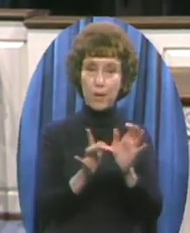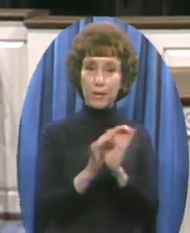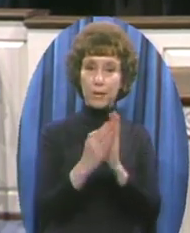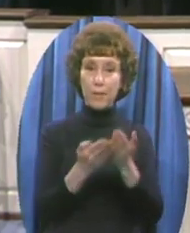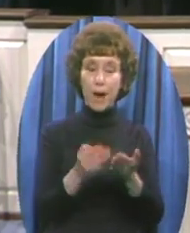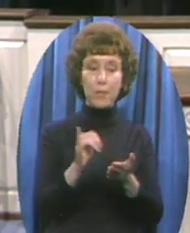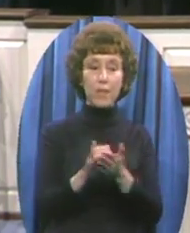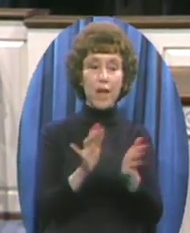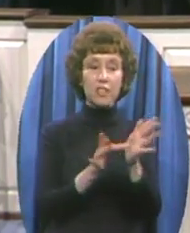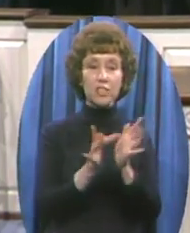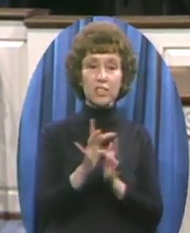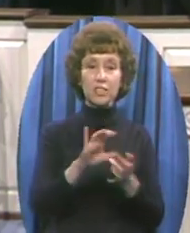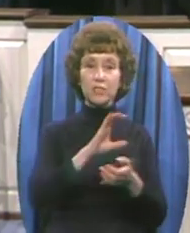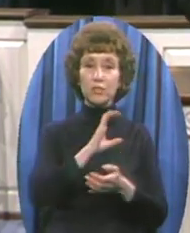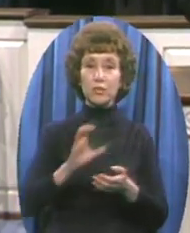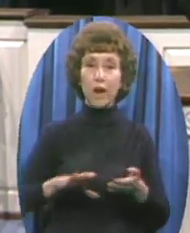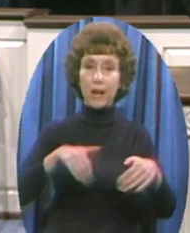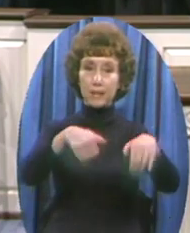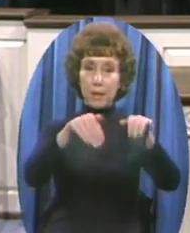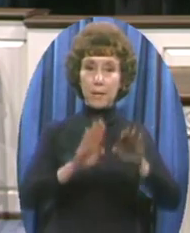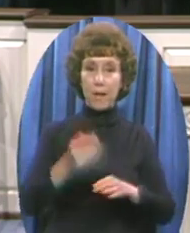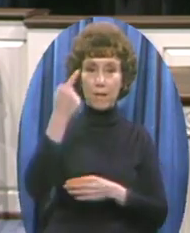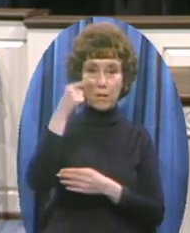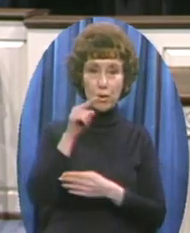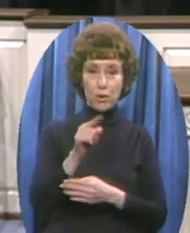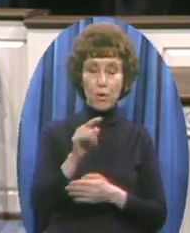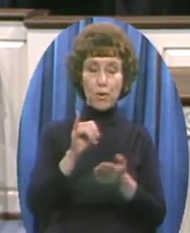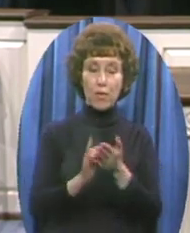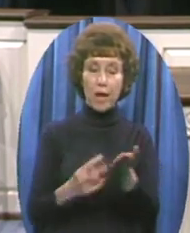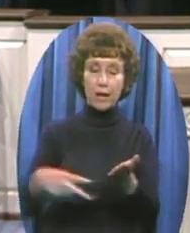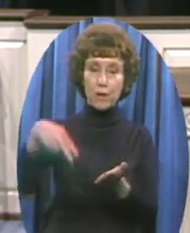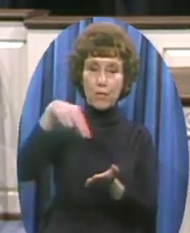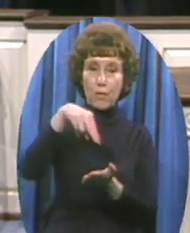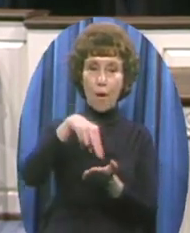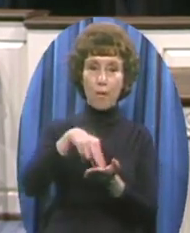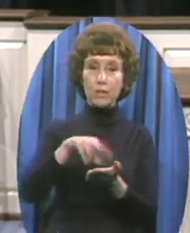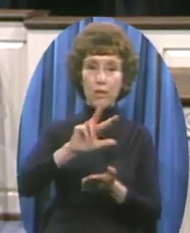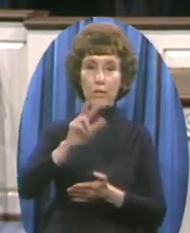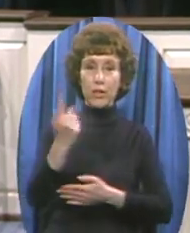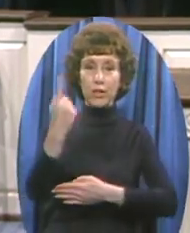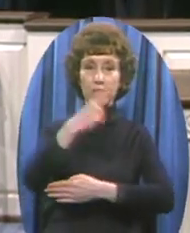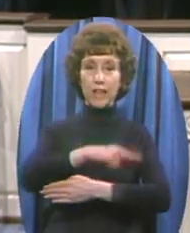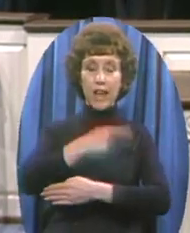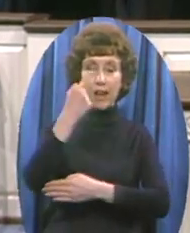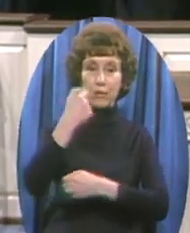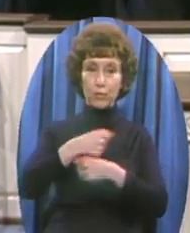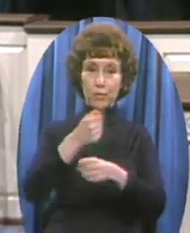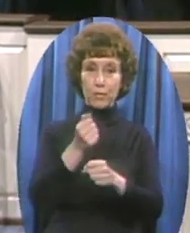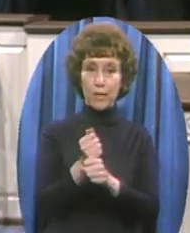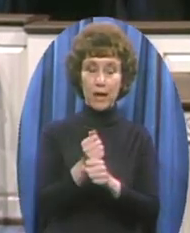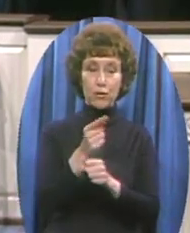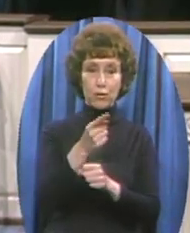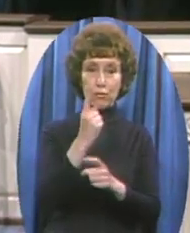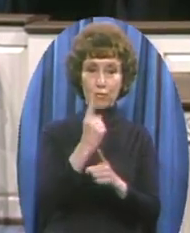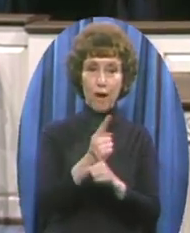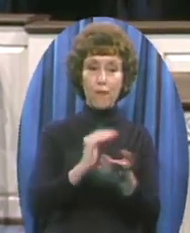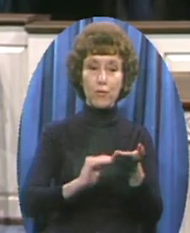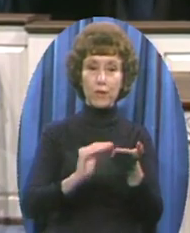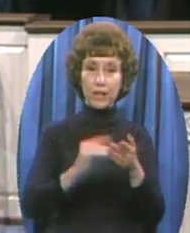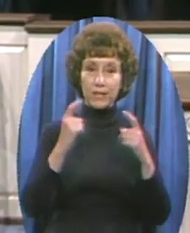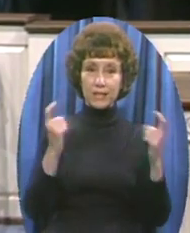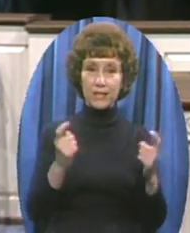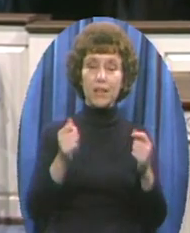was buried for you, that He rose again the third day for your justification, you can have